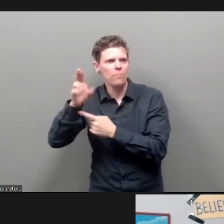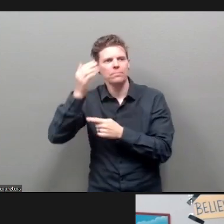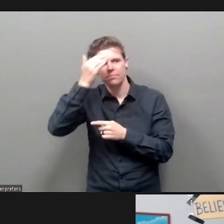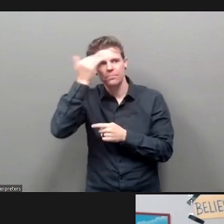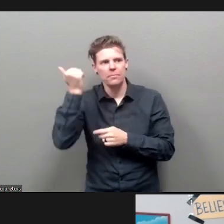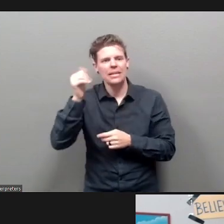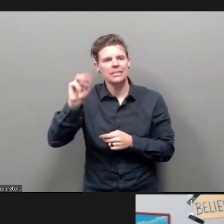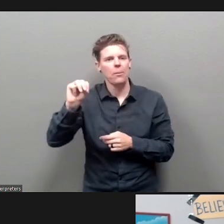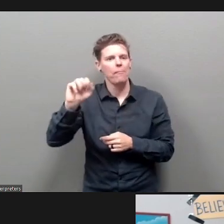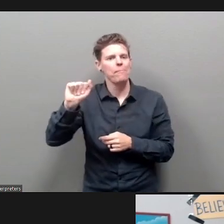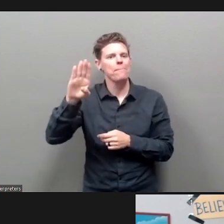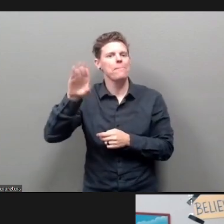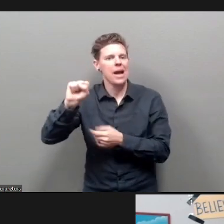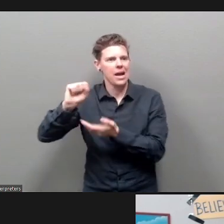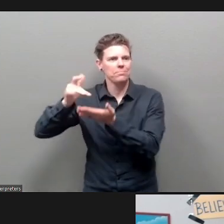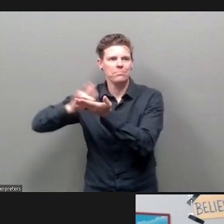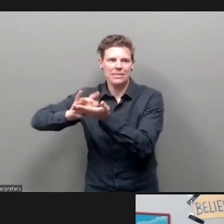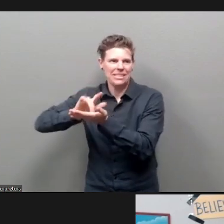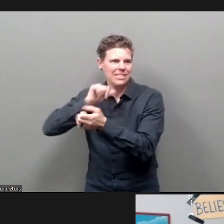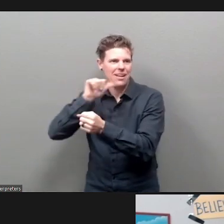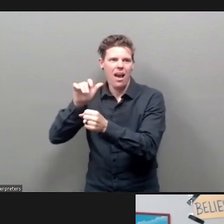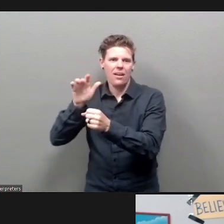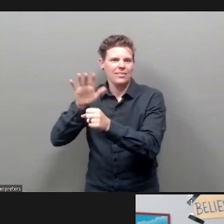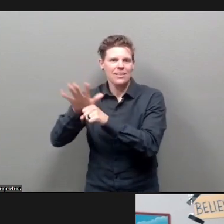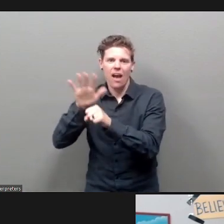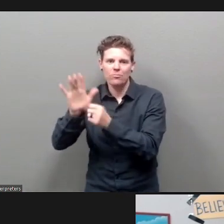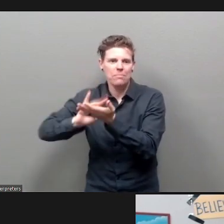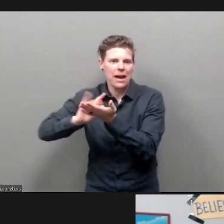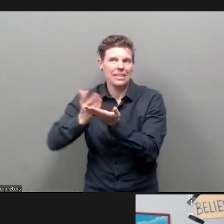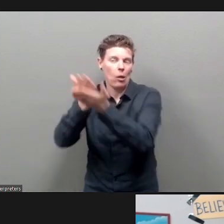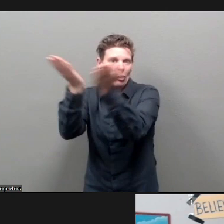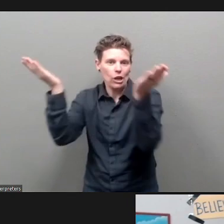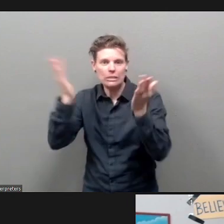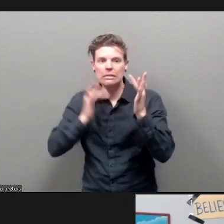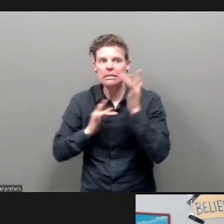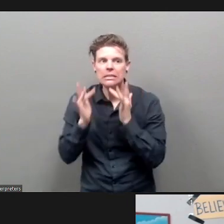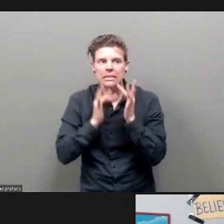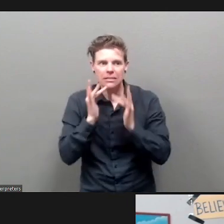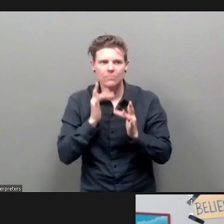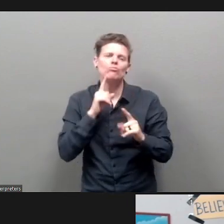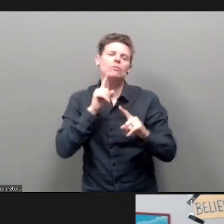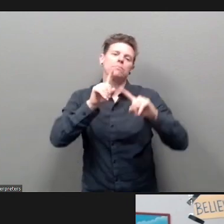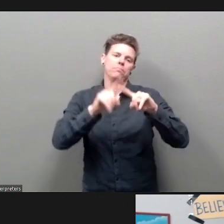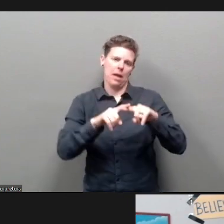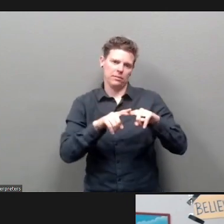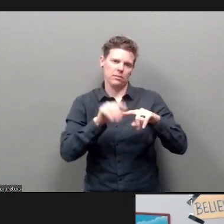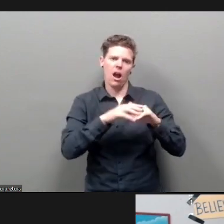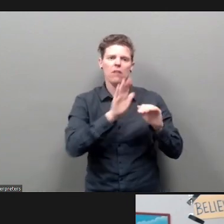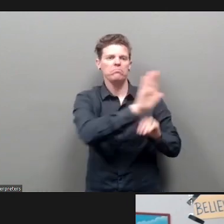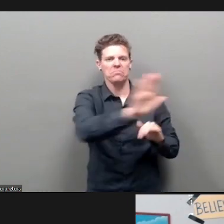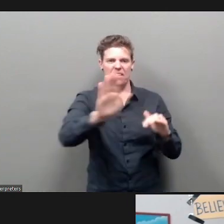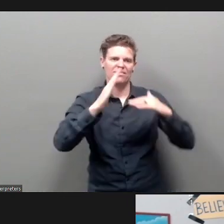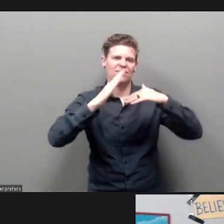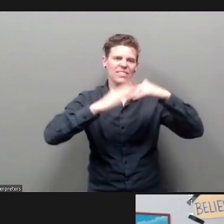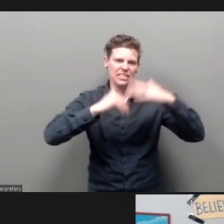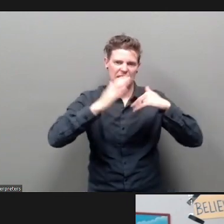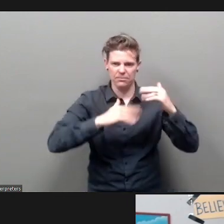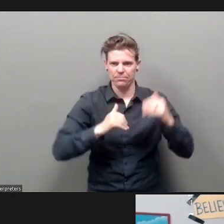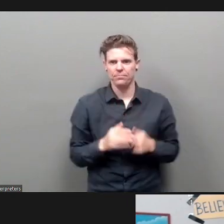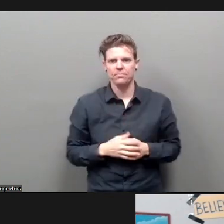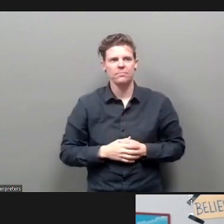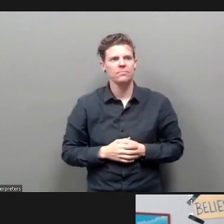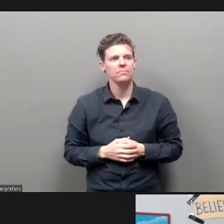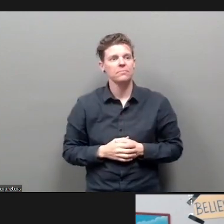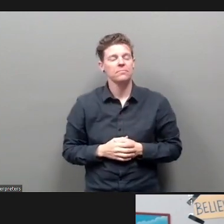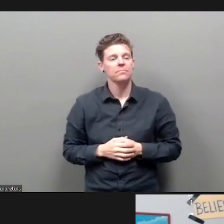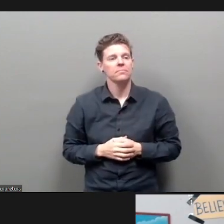So I think you go with what the facility requires. Up until recently, they were repeating. I